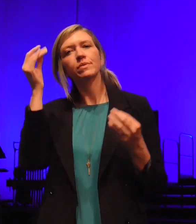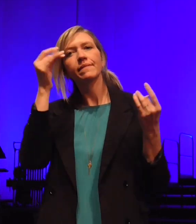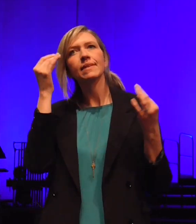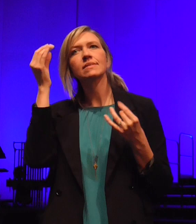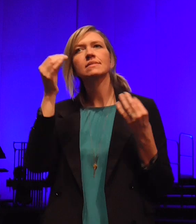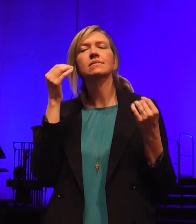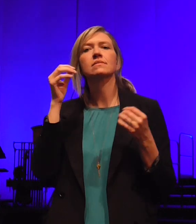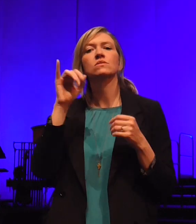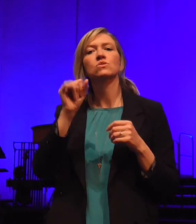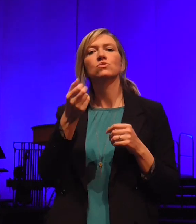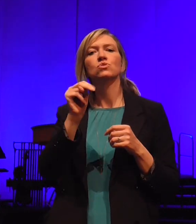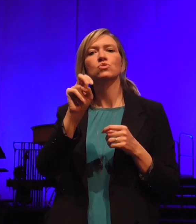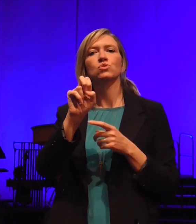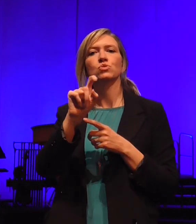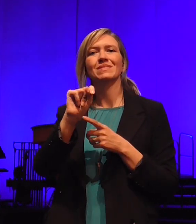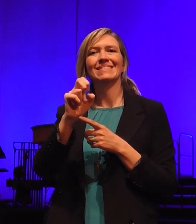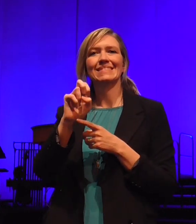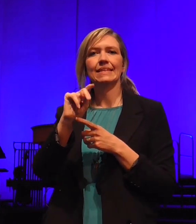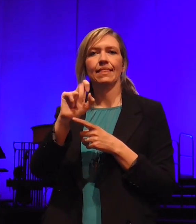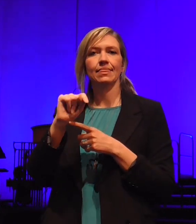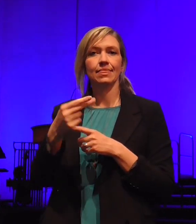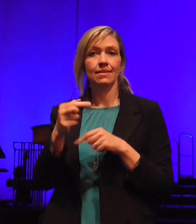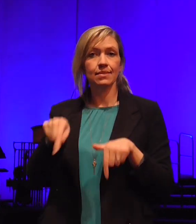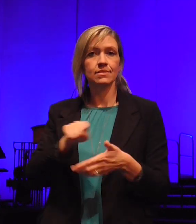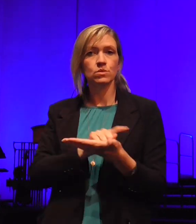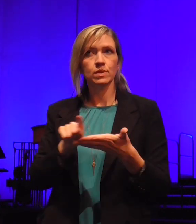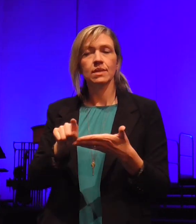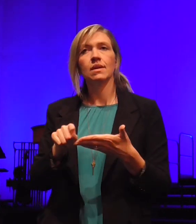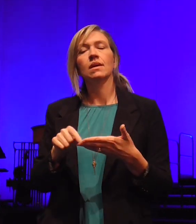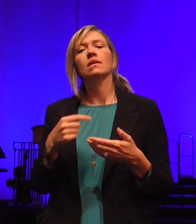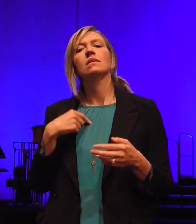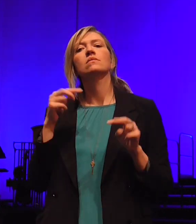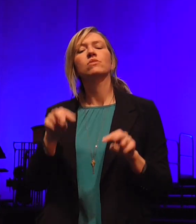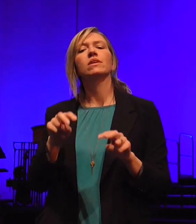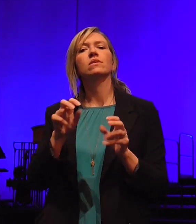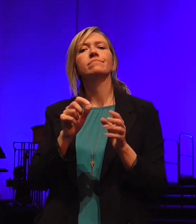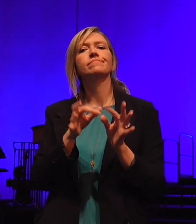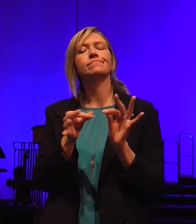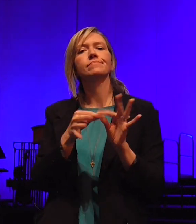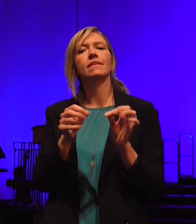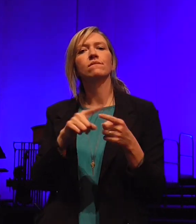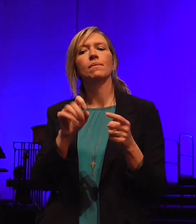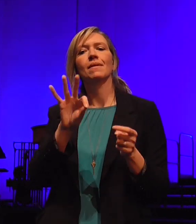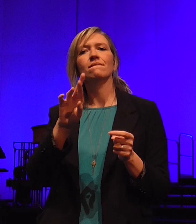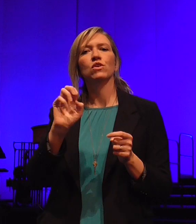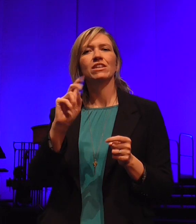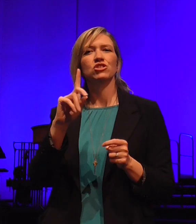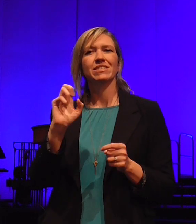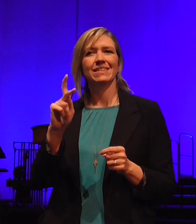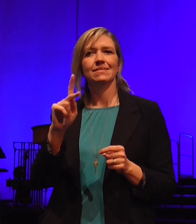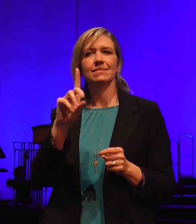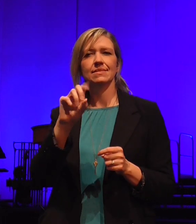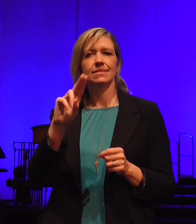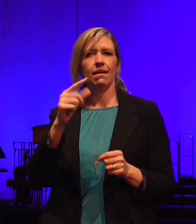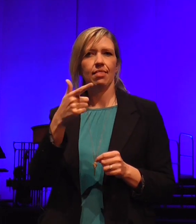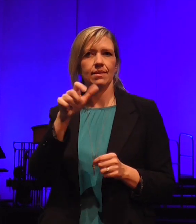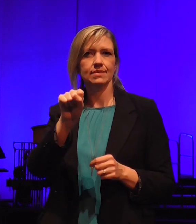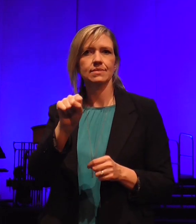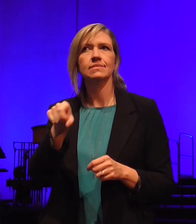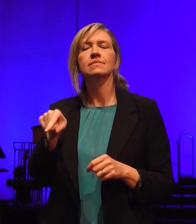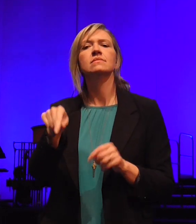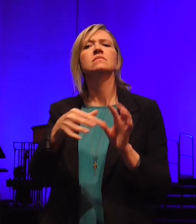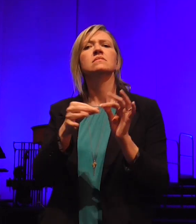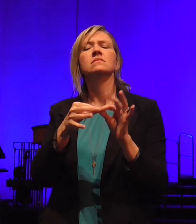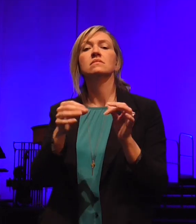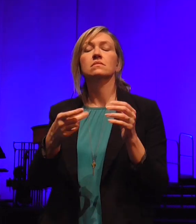Reflecting on Juneteenth this week, I kept going back to words from Frederick Douglass, who said at the height of the